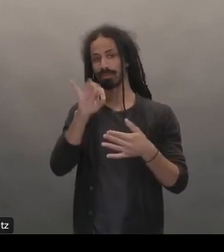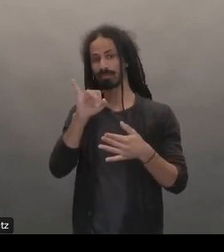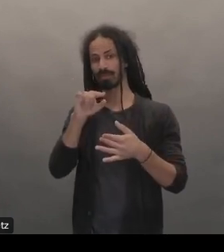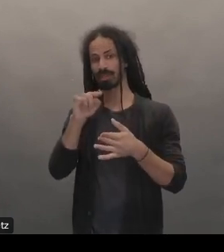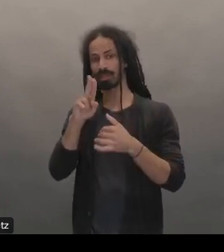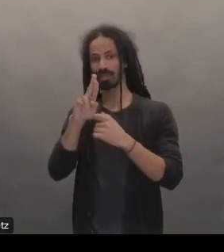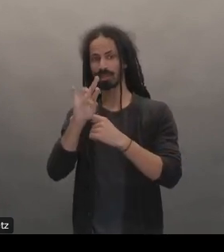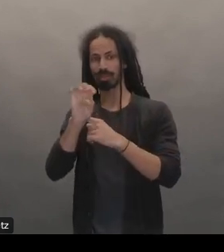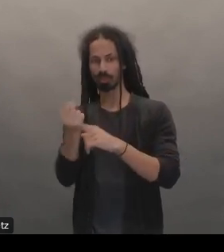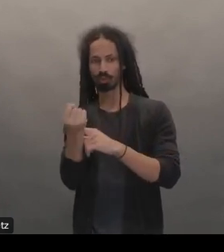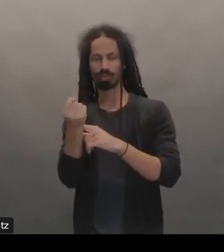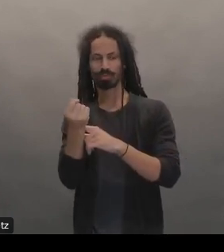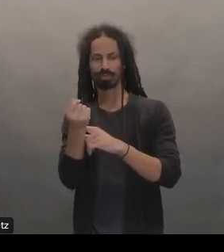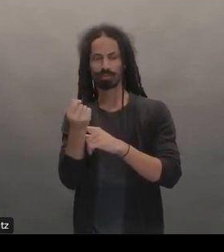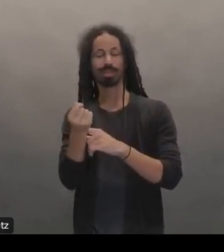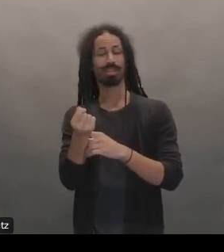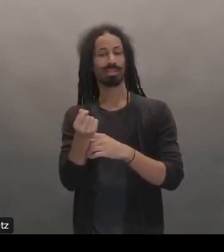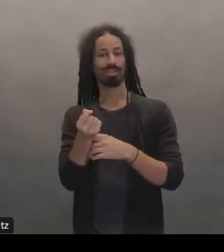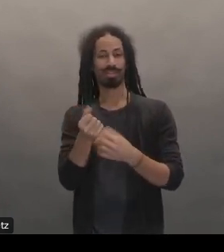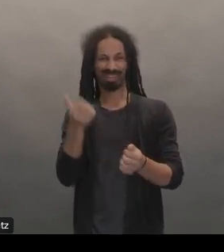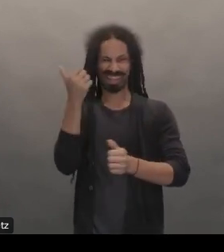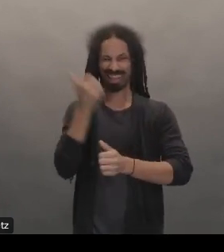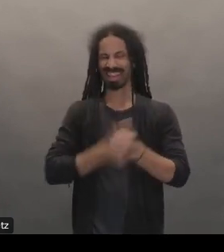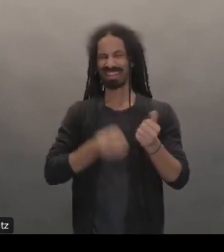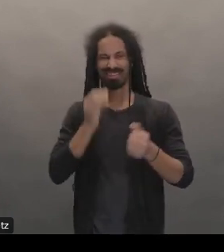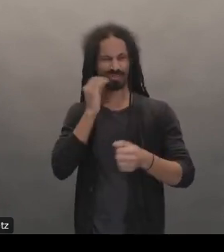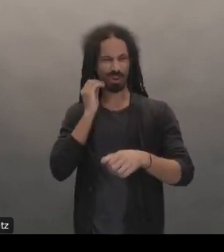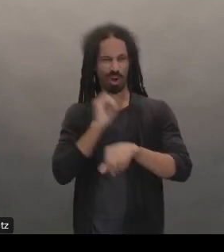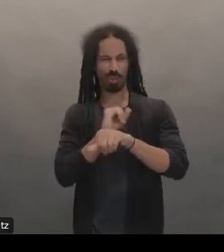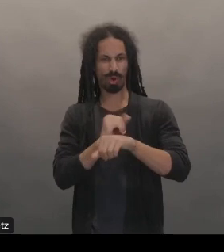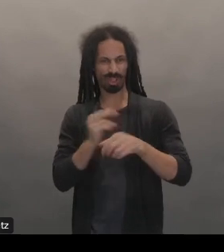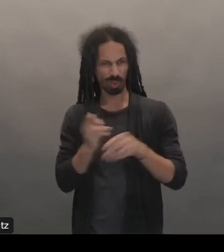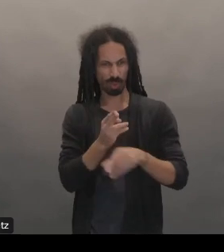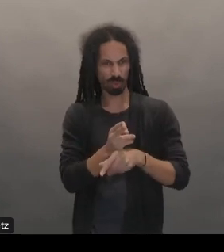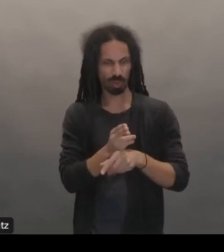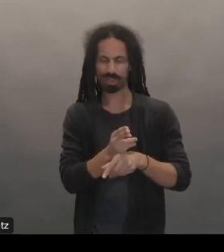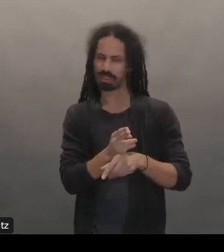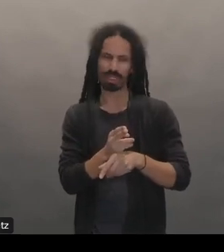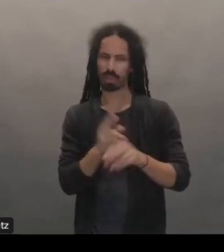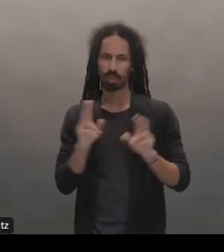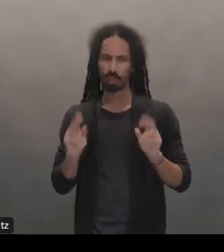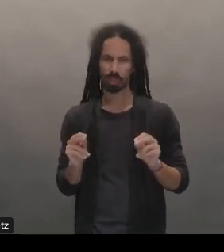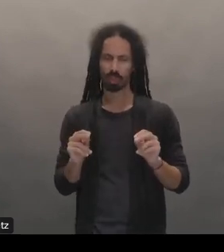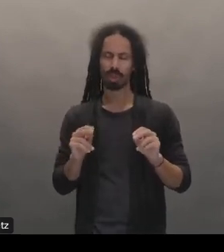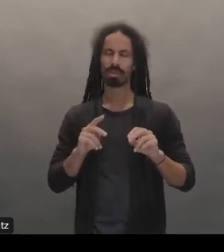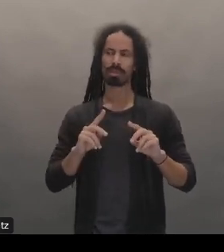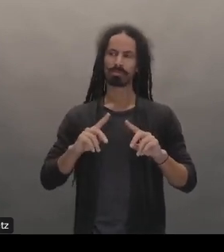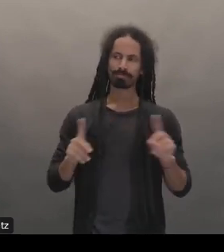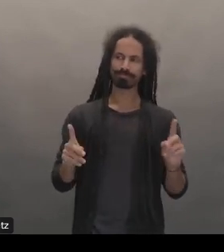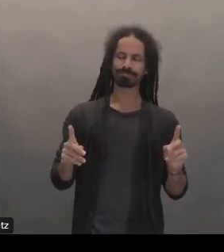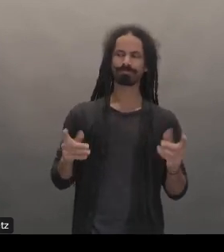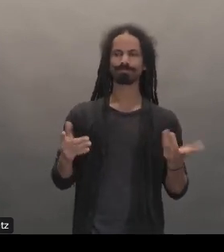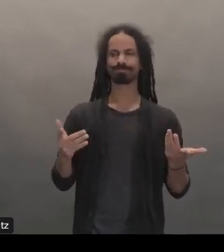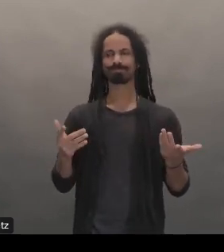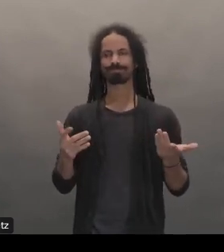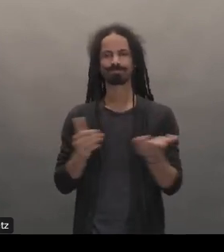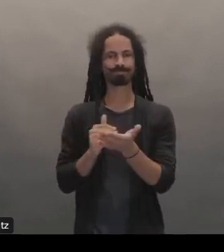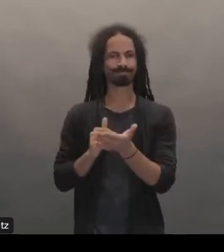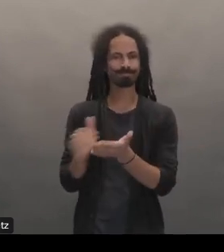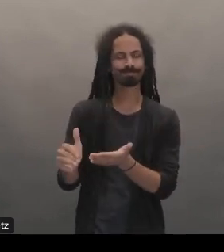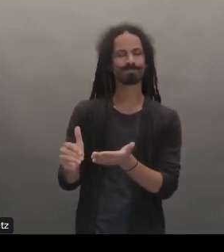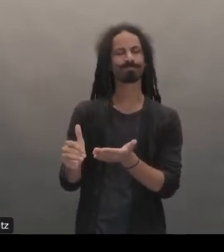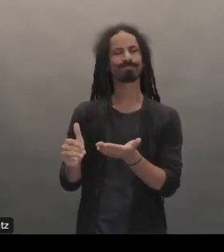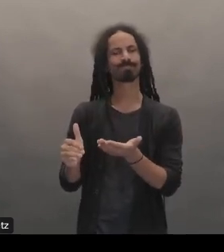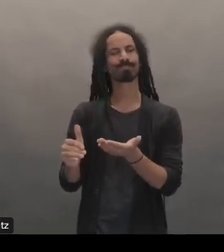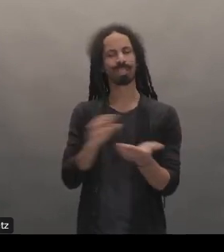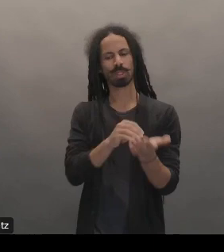figures won't appear in every writing assignment, but I find that students often are throwing things into their writing assignments